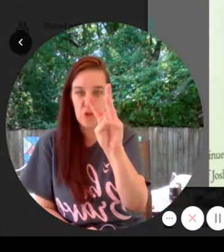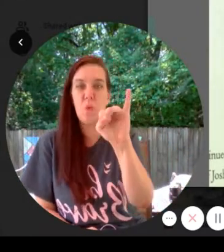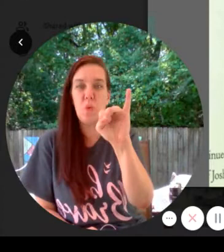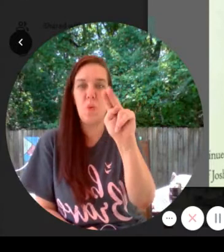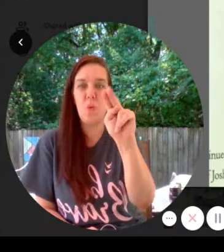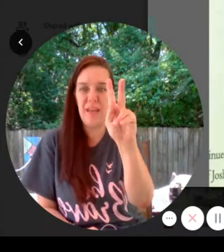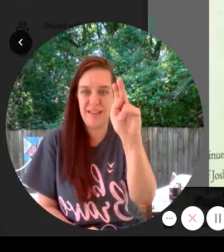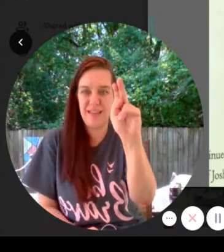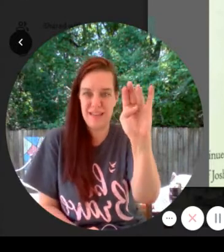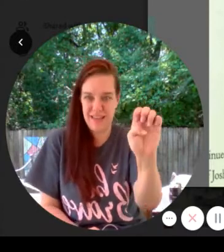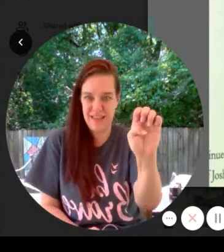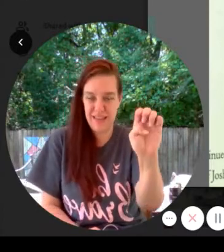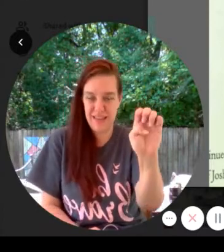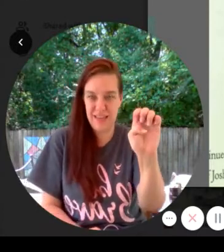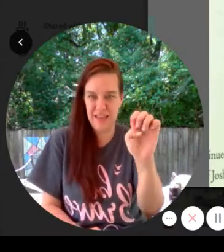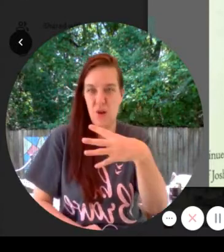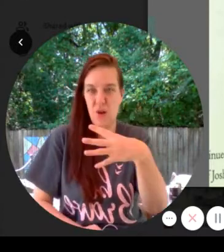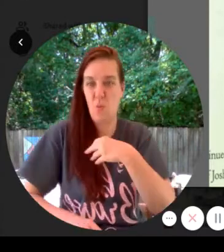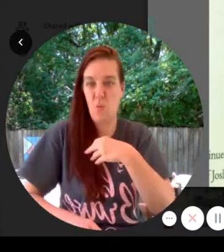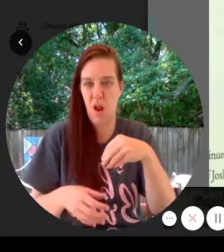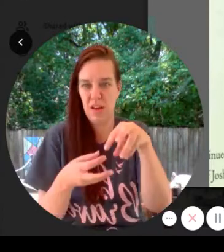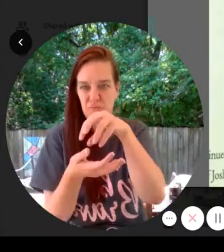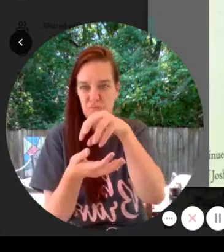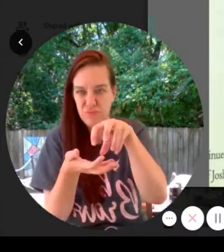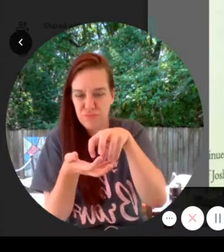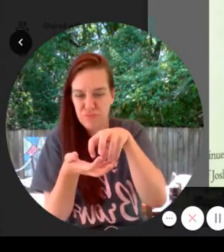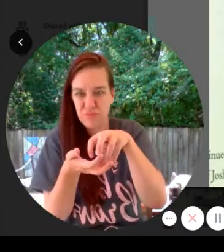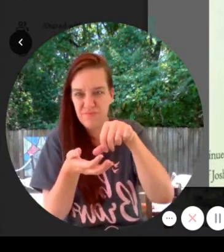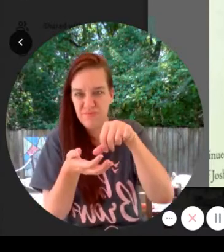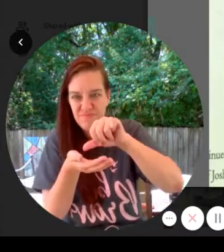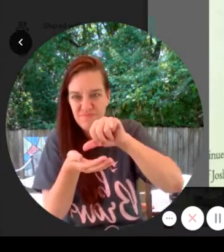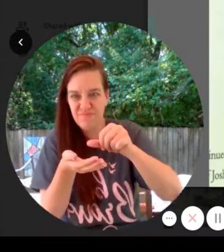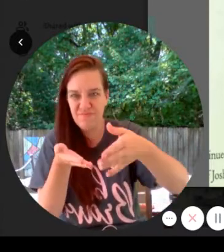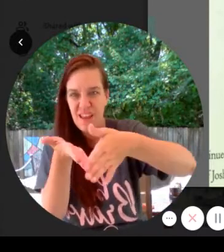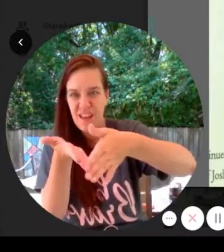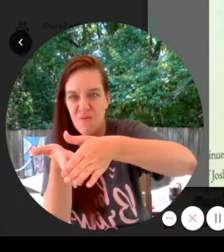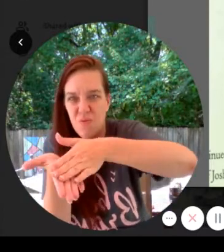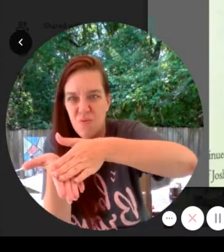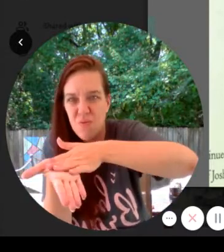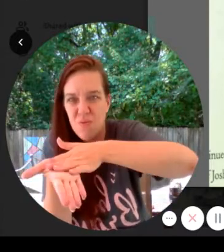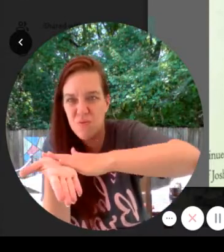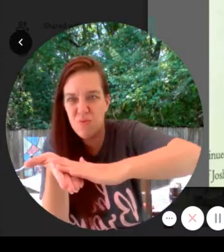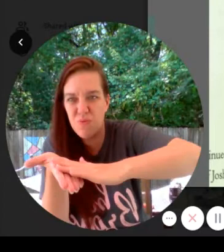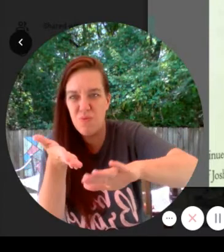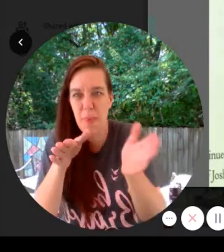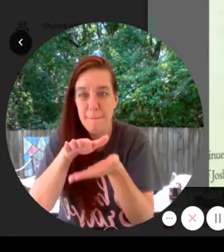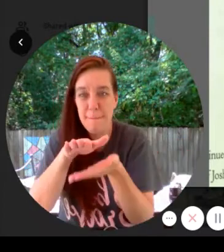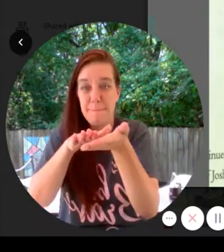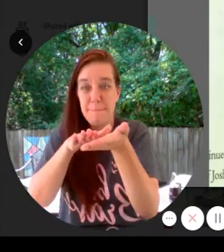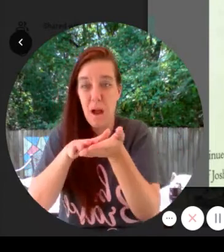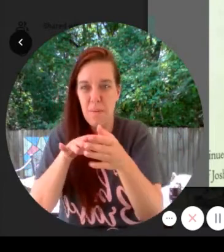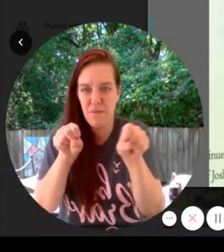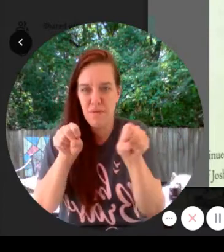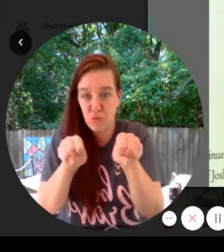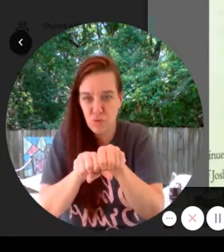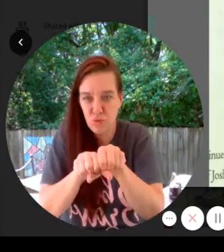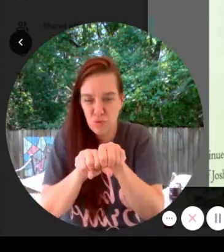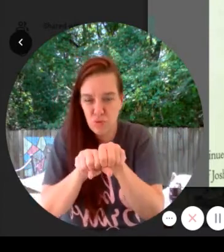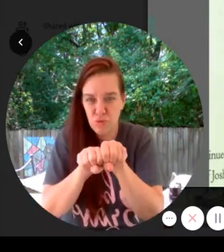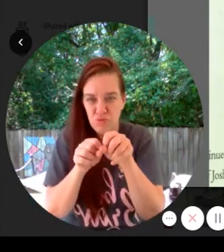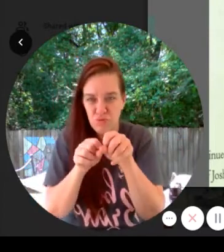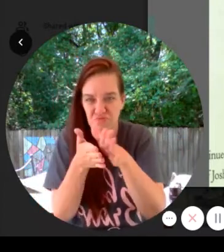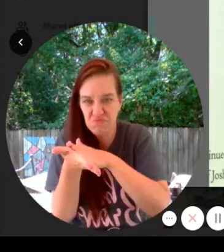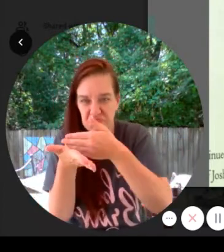white cream and smeared the grease all over the bottom of Josh